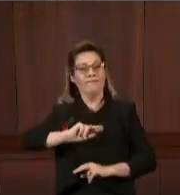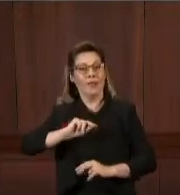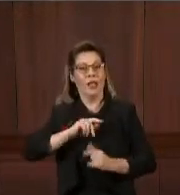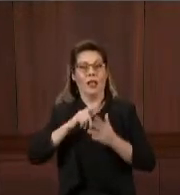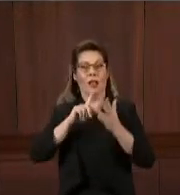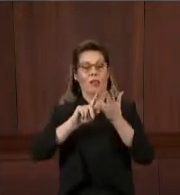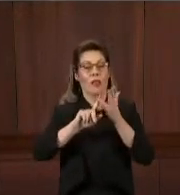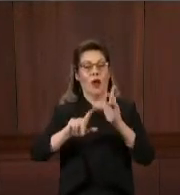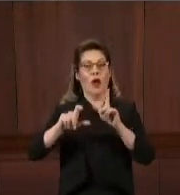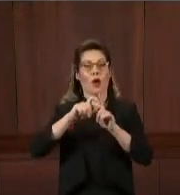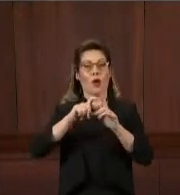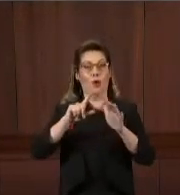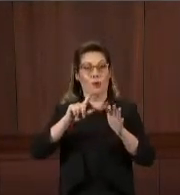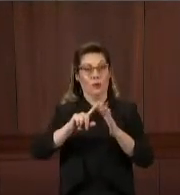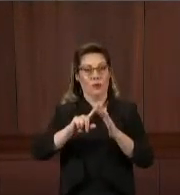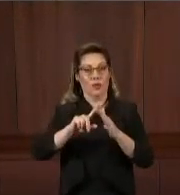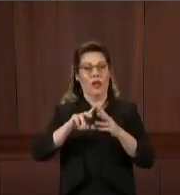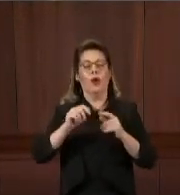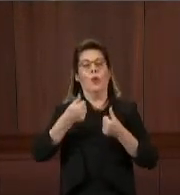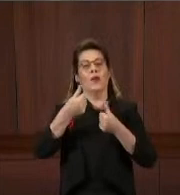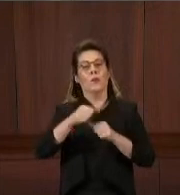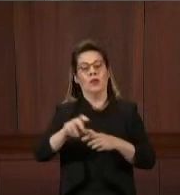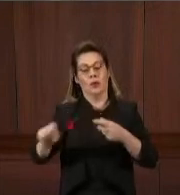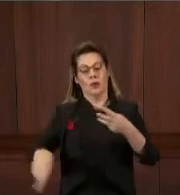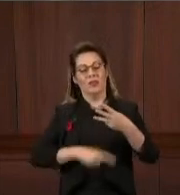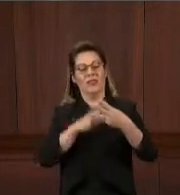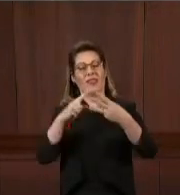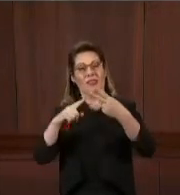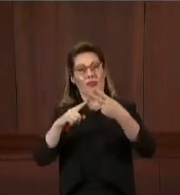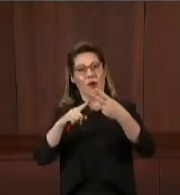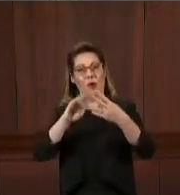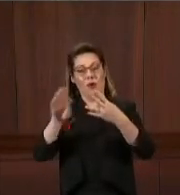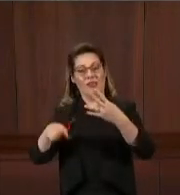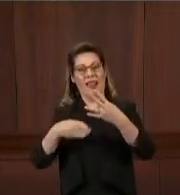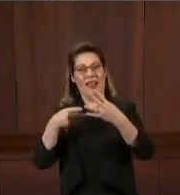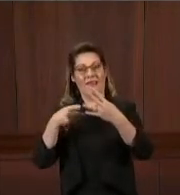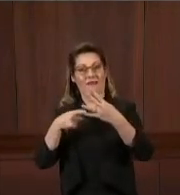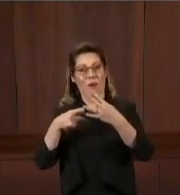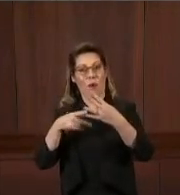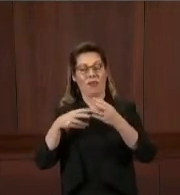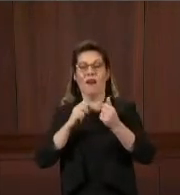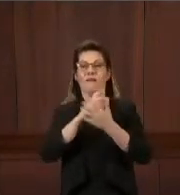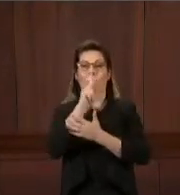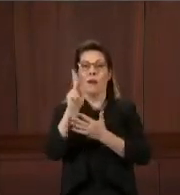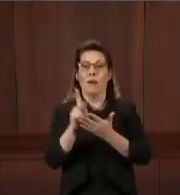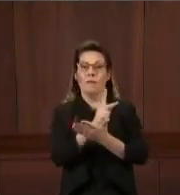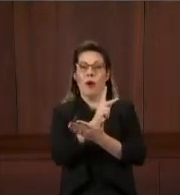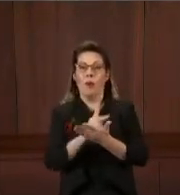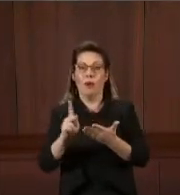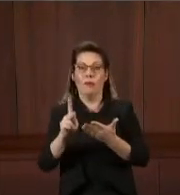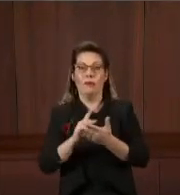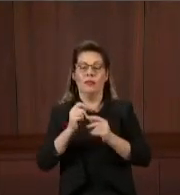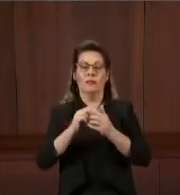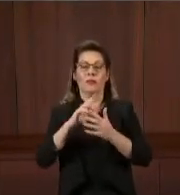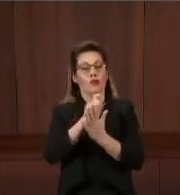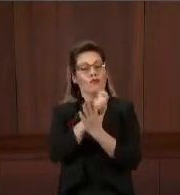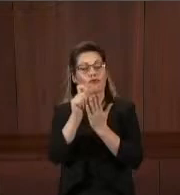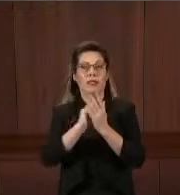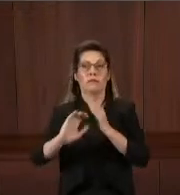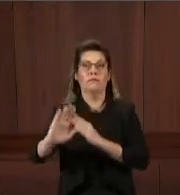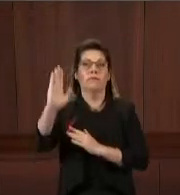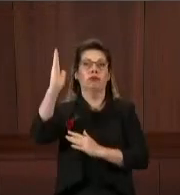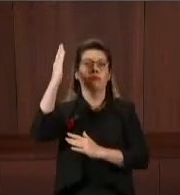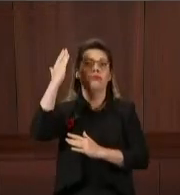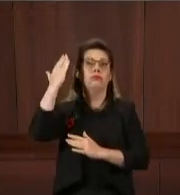is the third and fourth stanza from the poem For the Fallen by Lawrence Binyon and was written in the early days of World